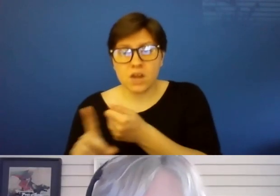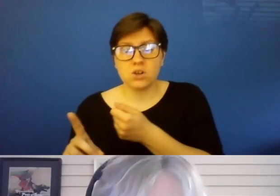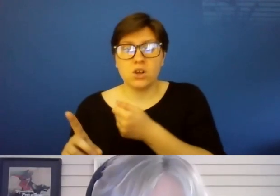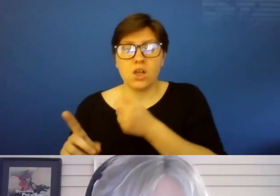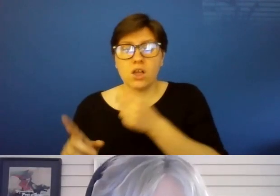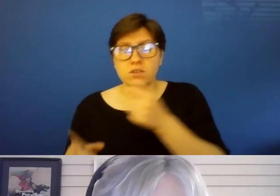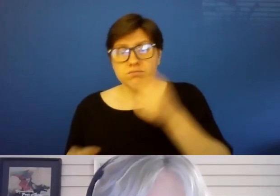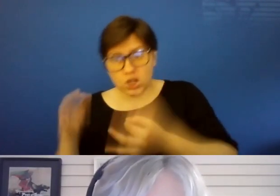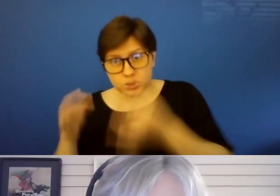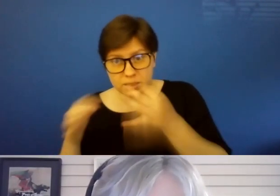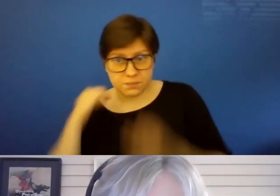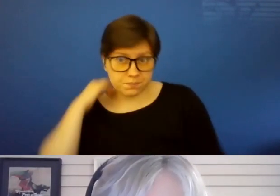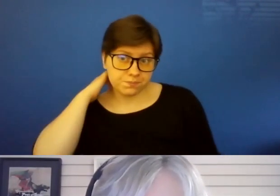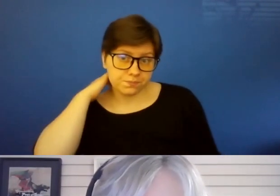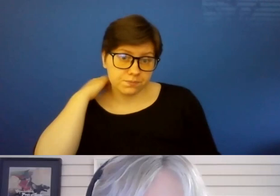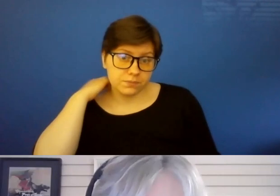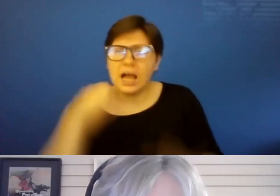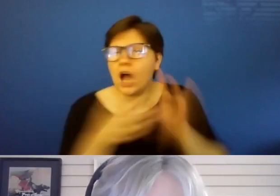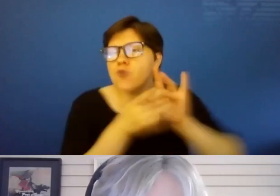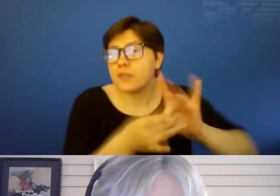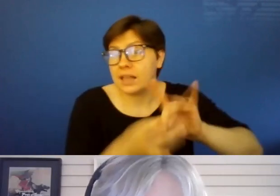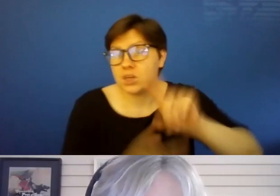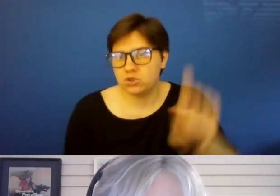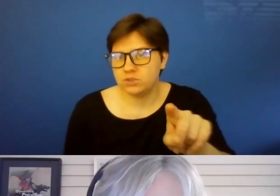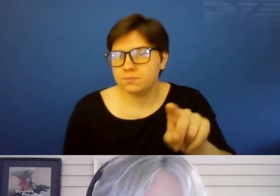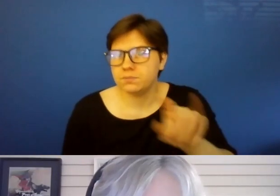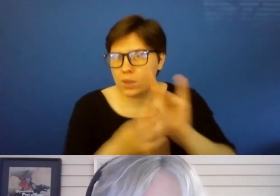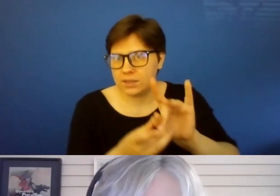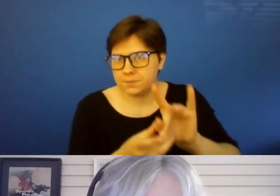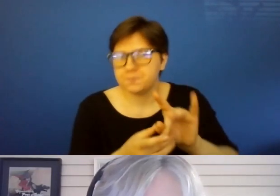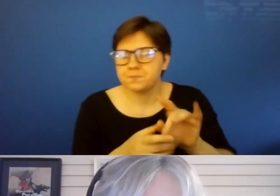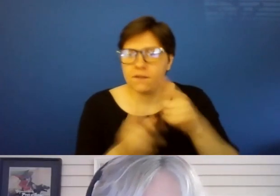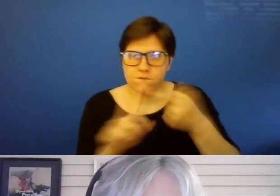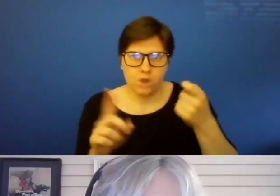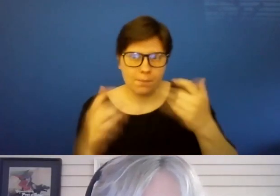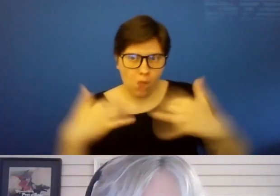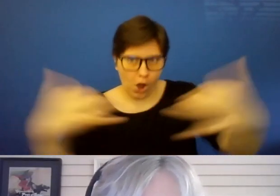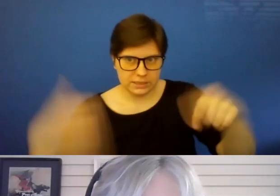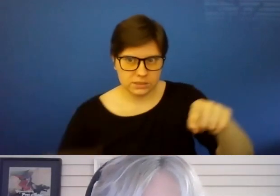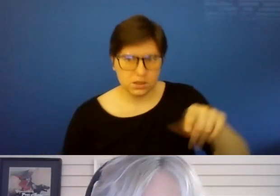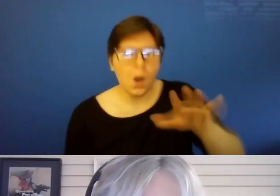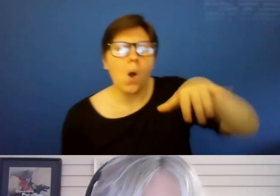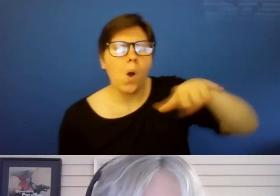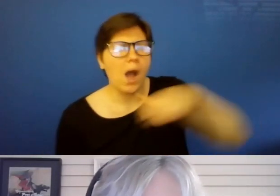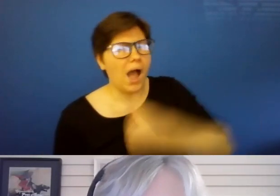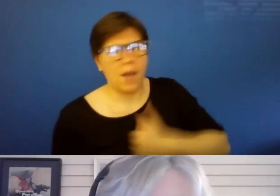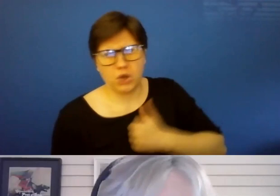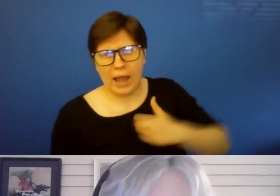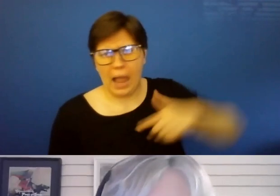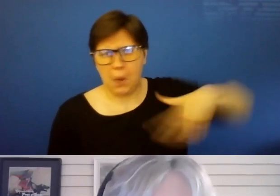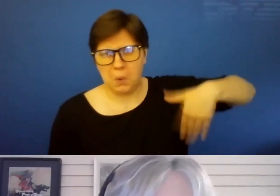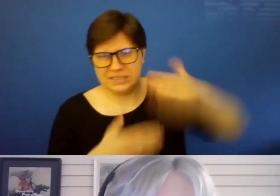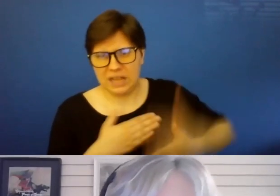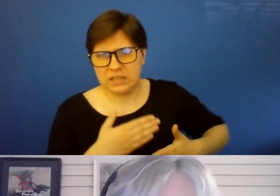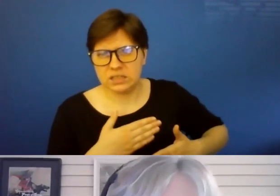then I have a related question then also from the audience on that question, which is. I'm sorry, Lisa. Could I just respond